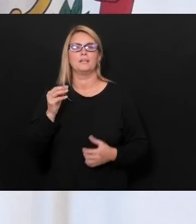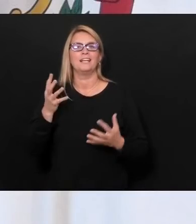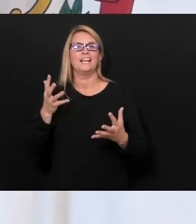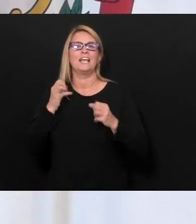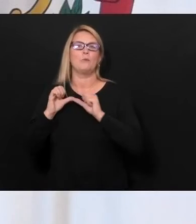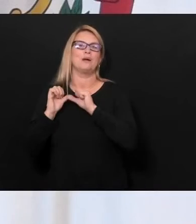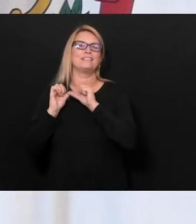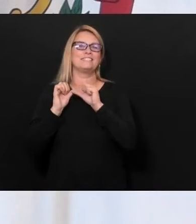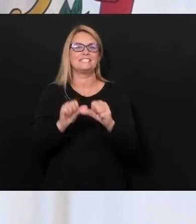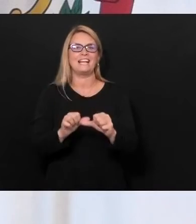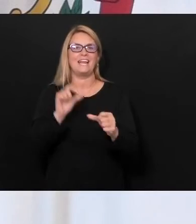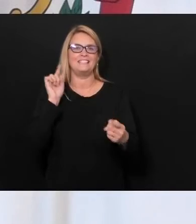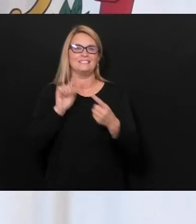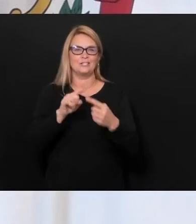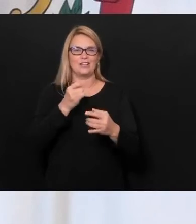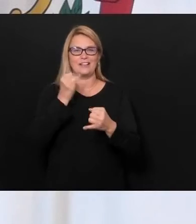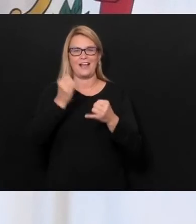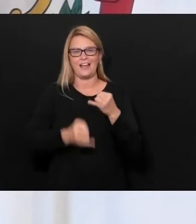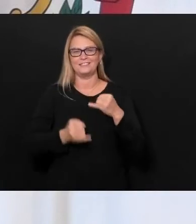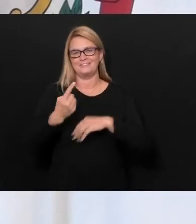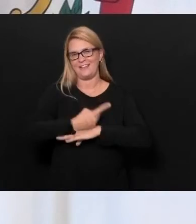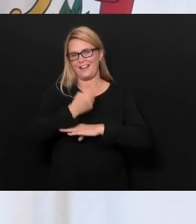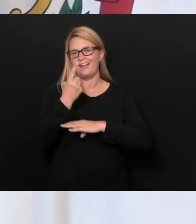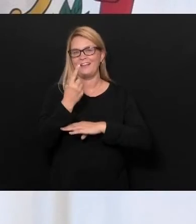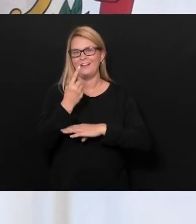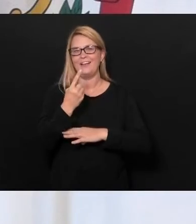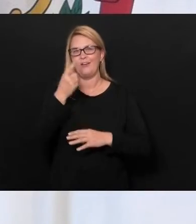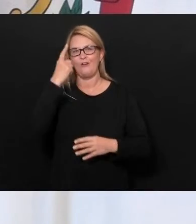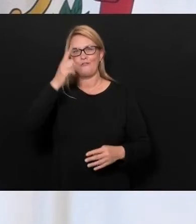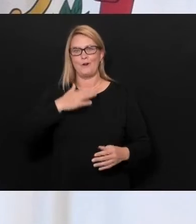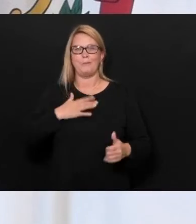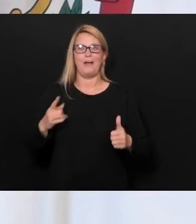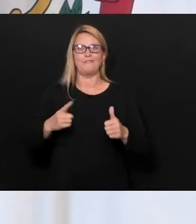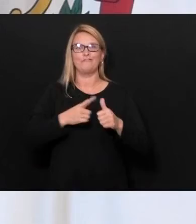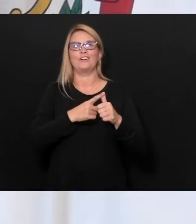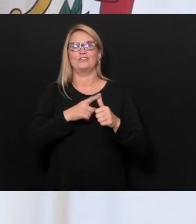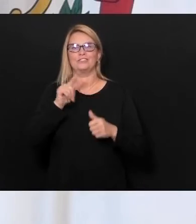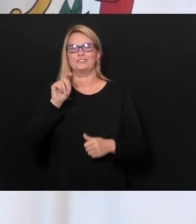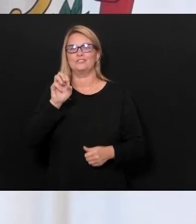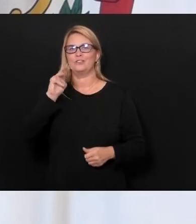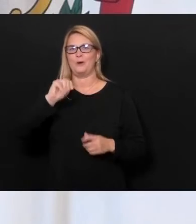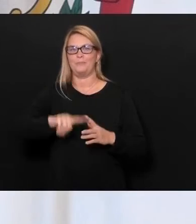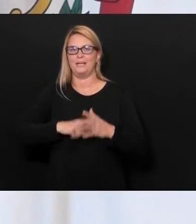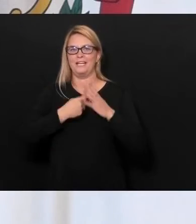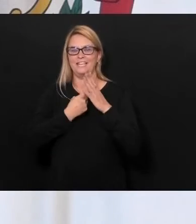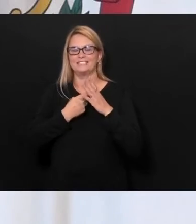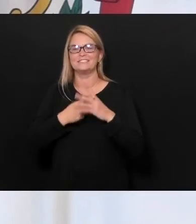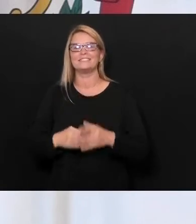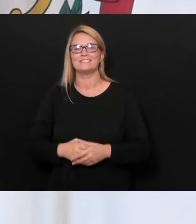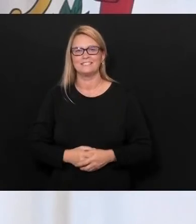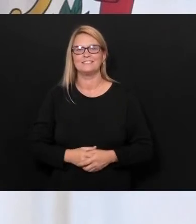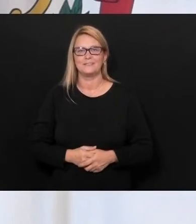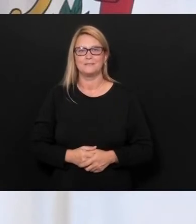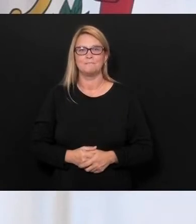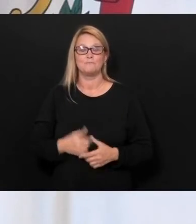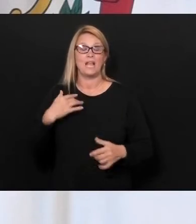stay till the very last day, in regard to my first term, and I'll work on